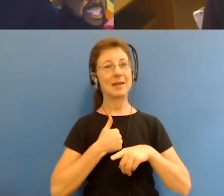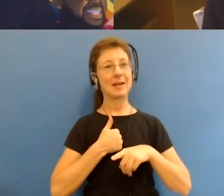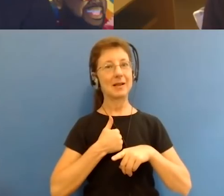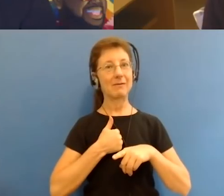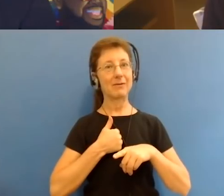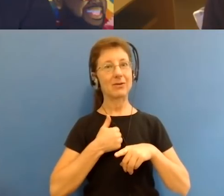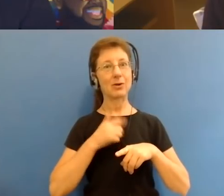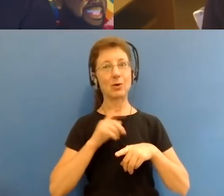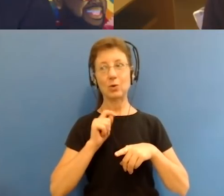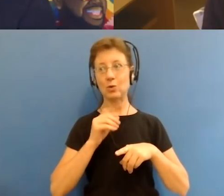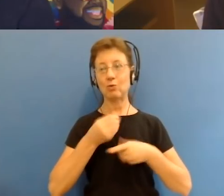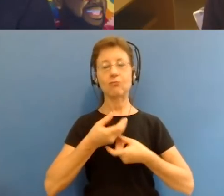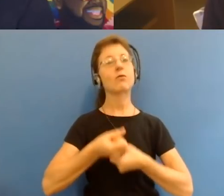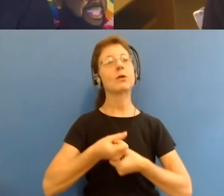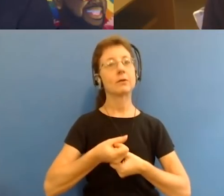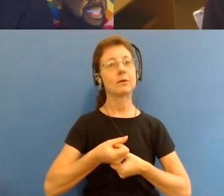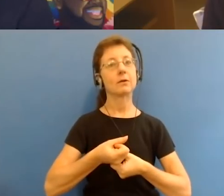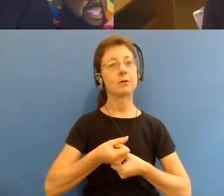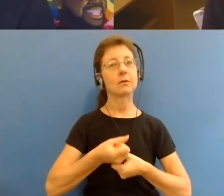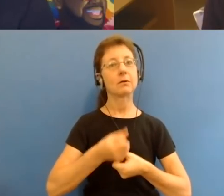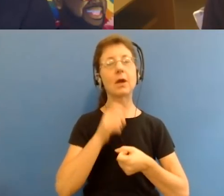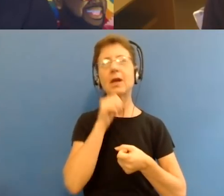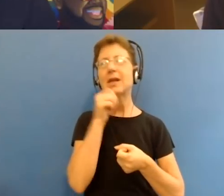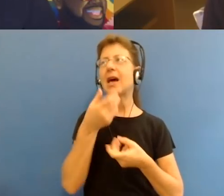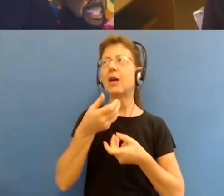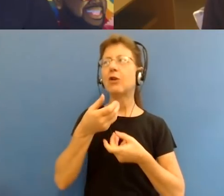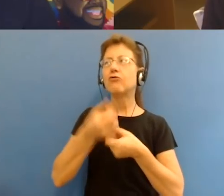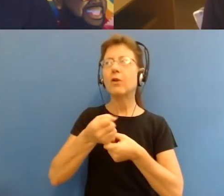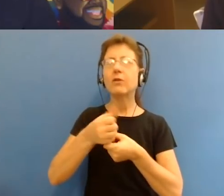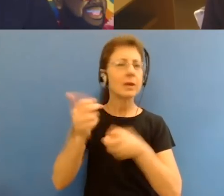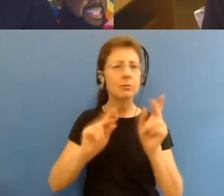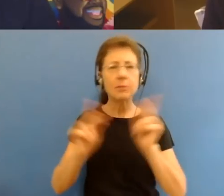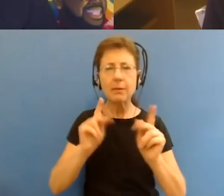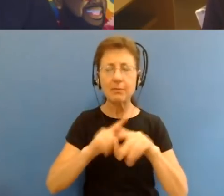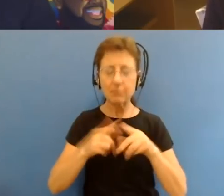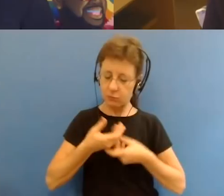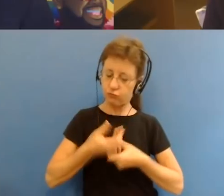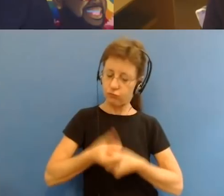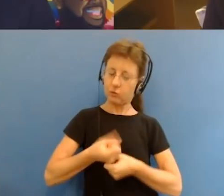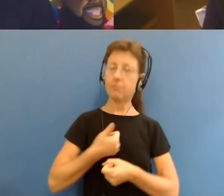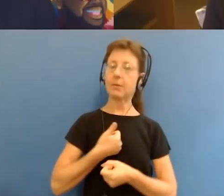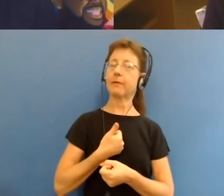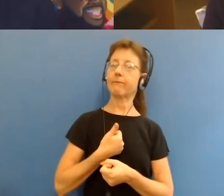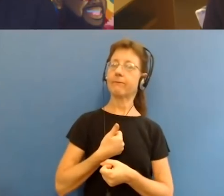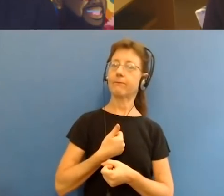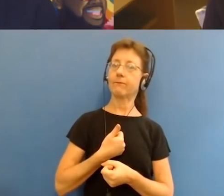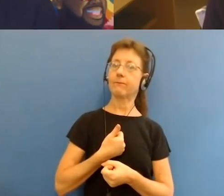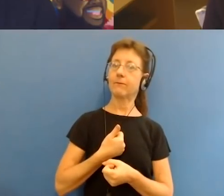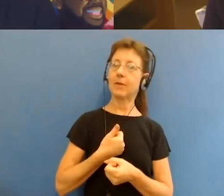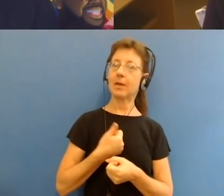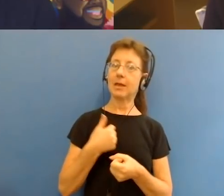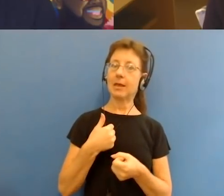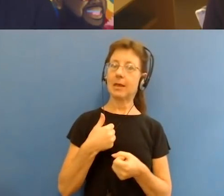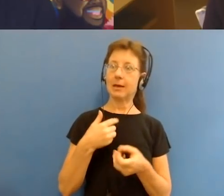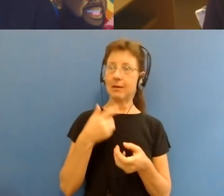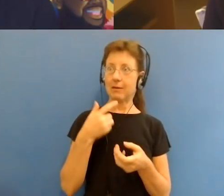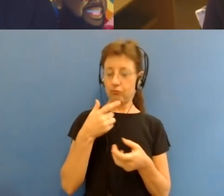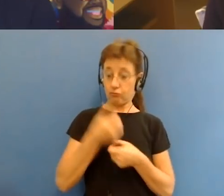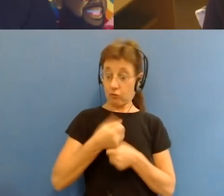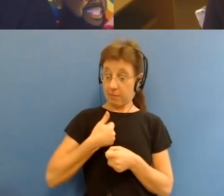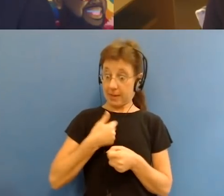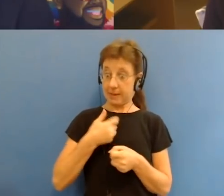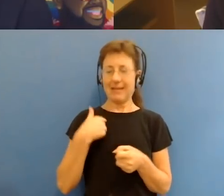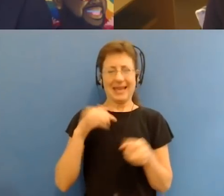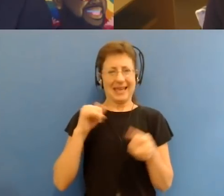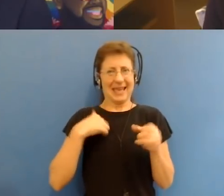much, again, trusting other people, but trusting myself to hold other people. And to,